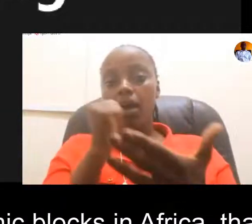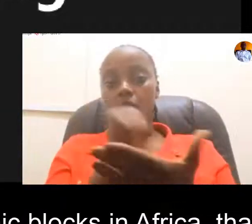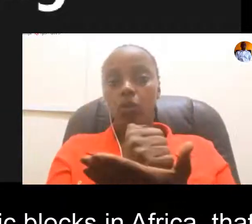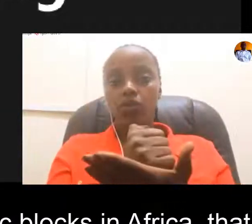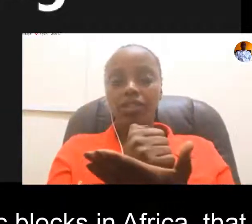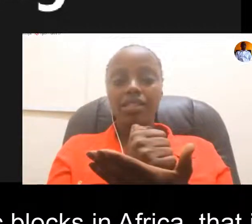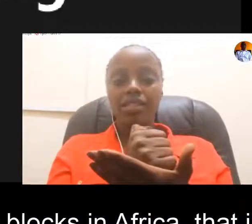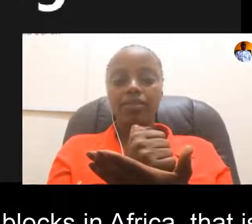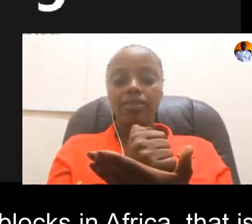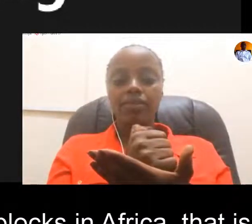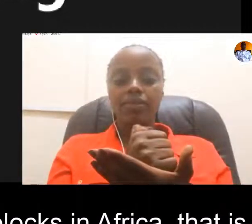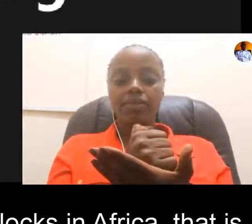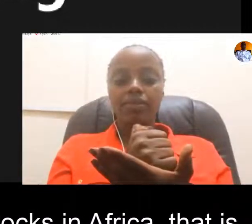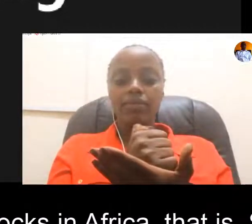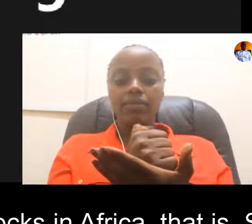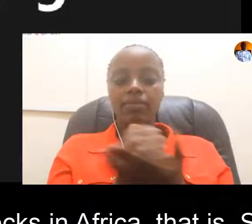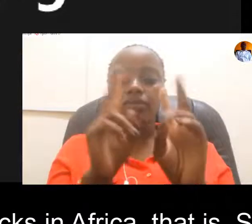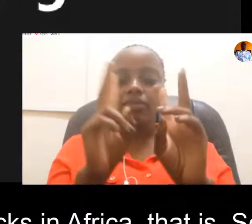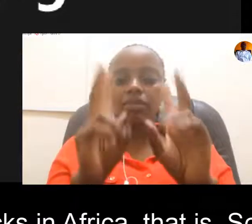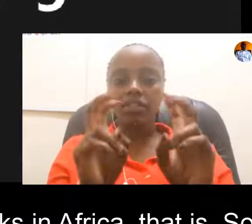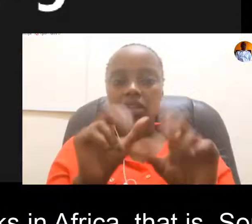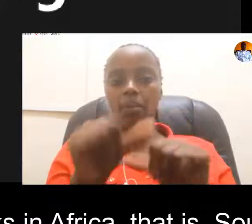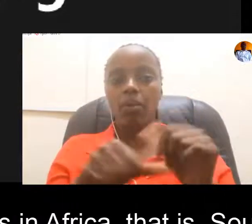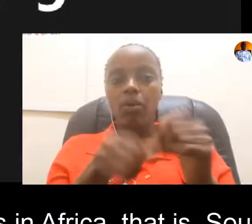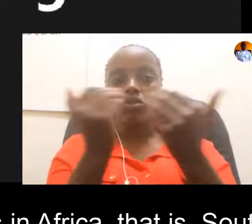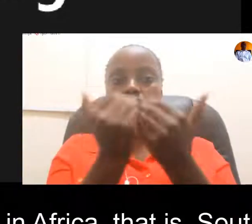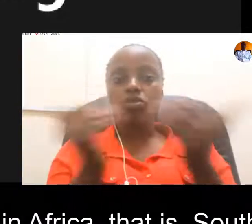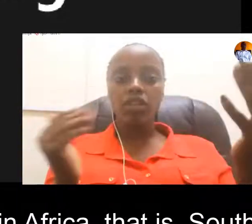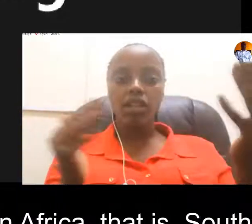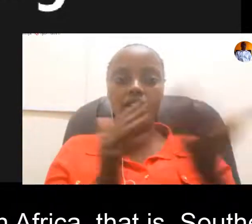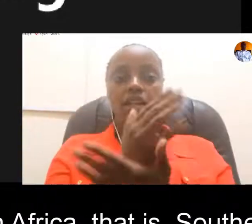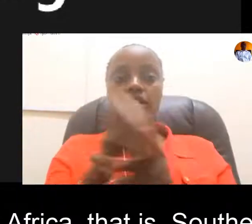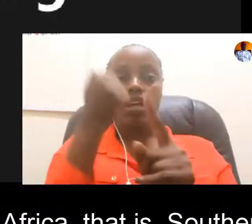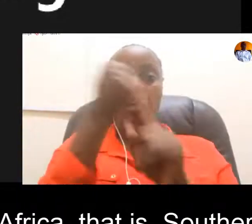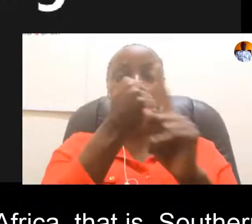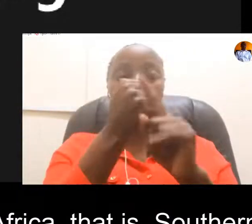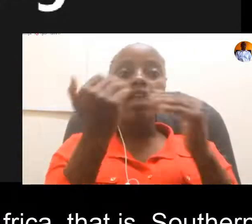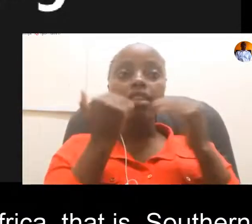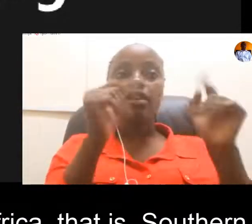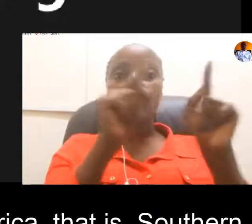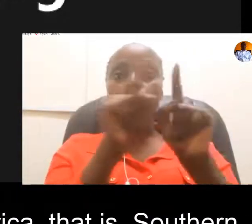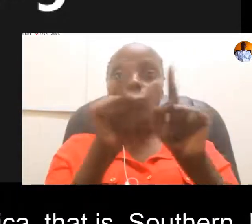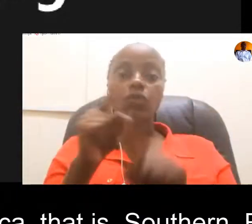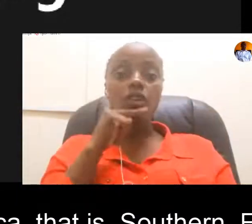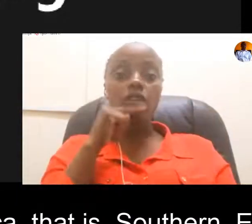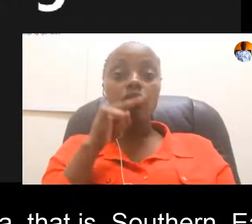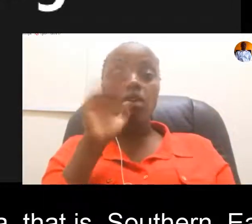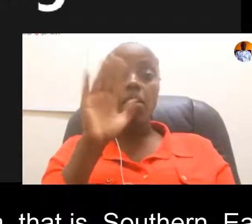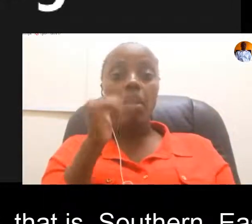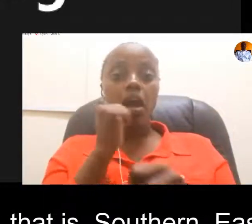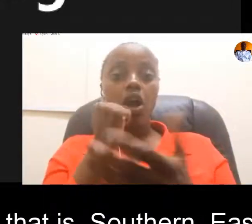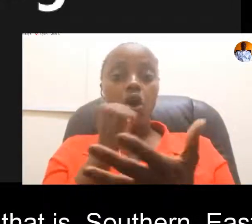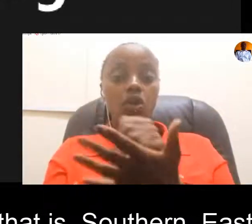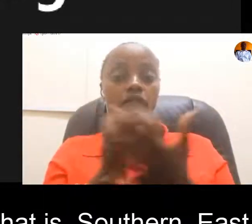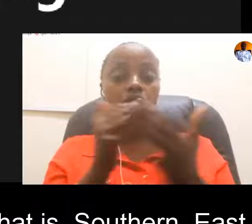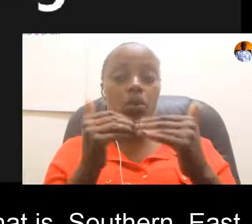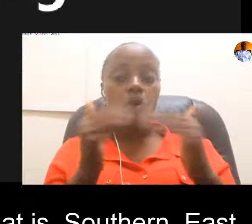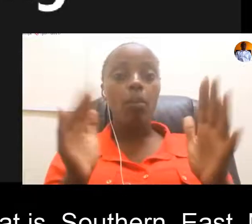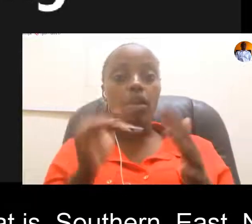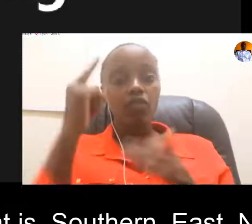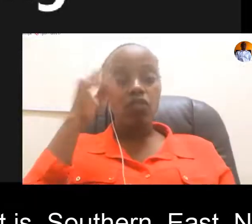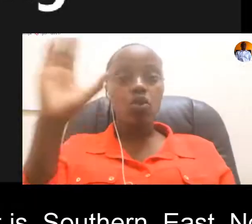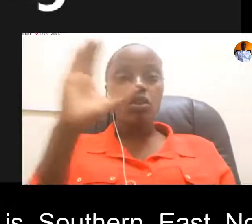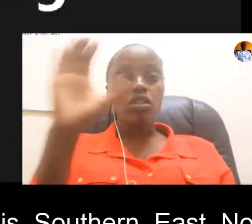on child rights advocacy. And thank you for also mentioning that your office is open for civil